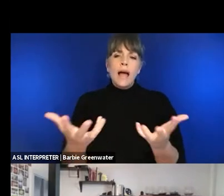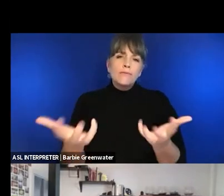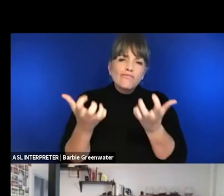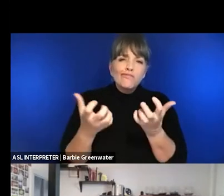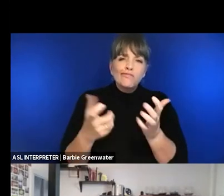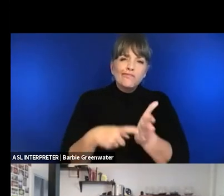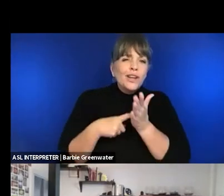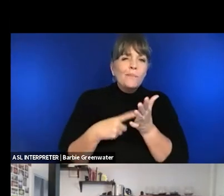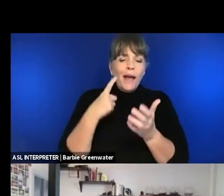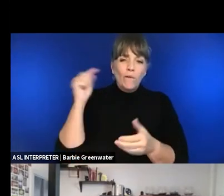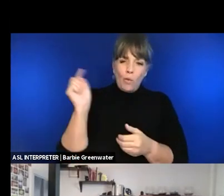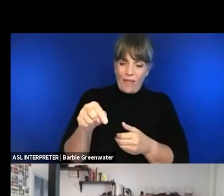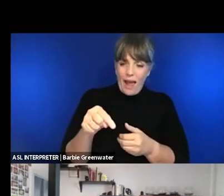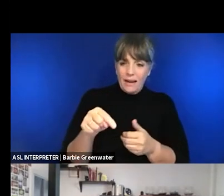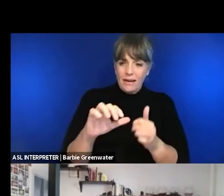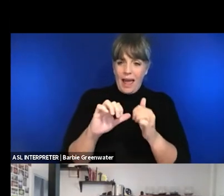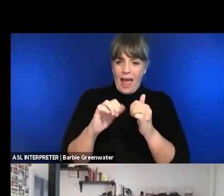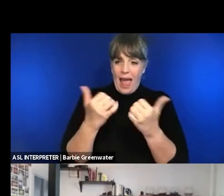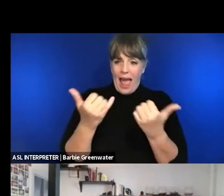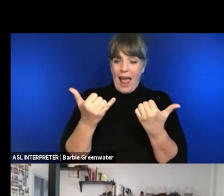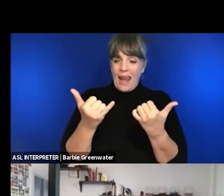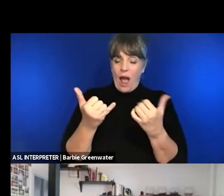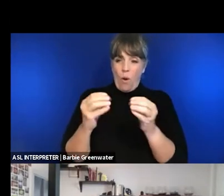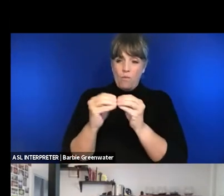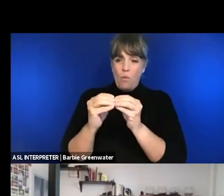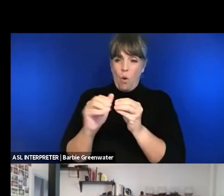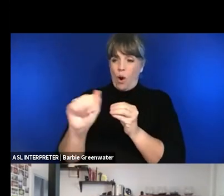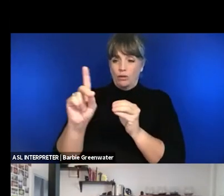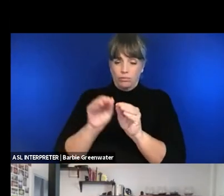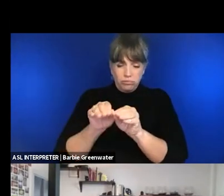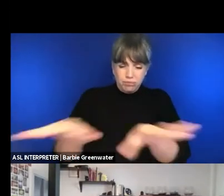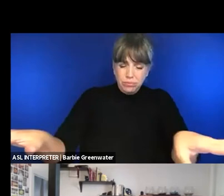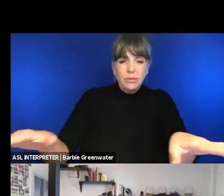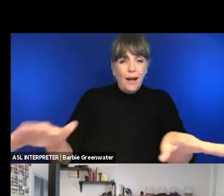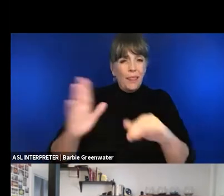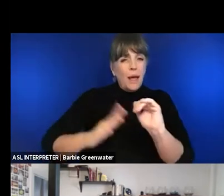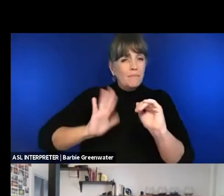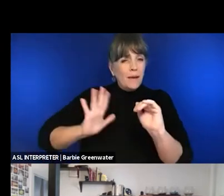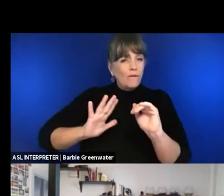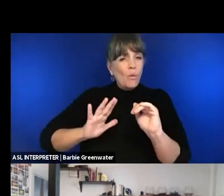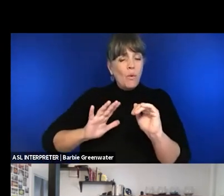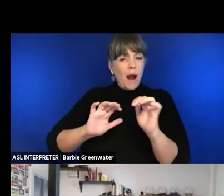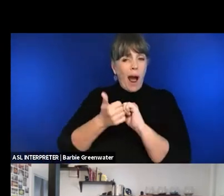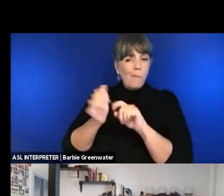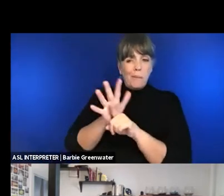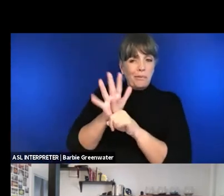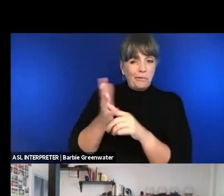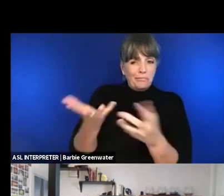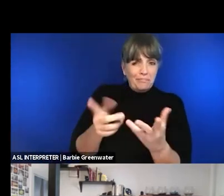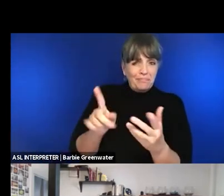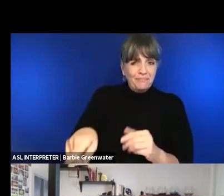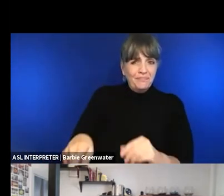been now that there's a lot more audio description available than has been years past? And this is for everyone.